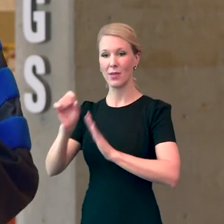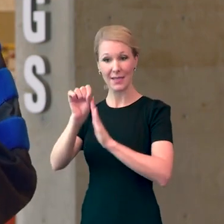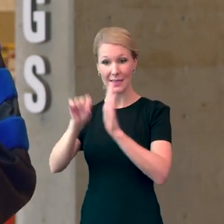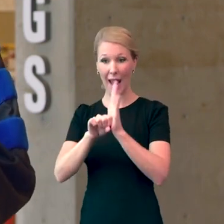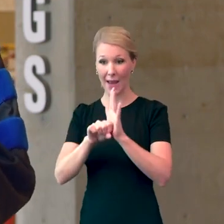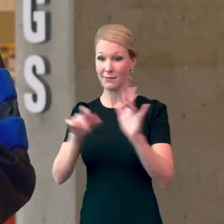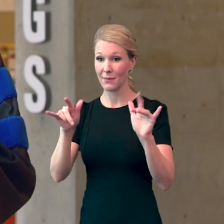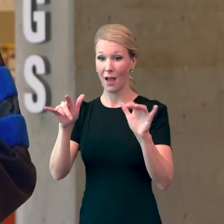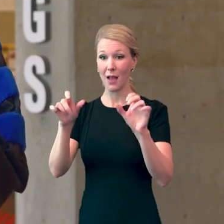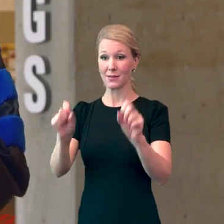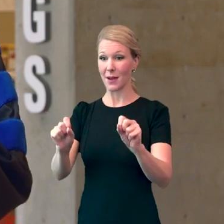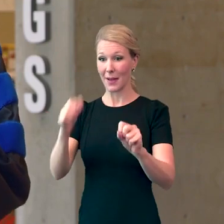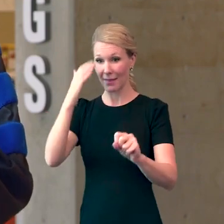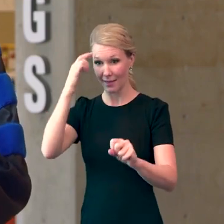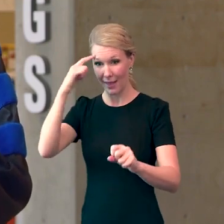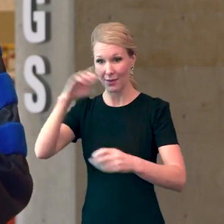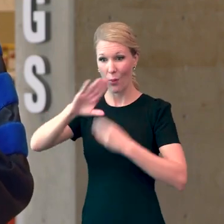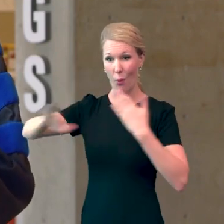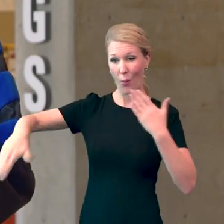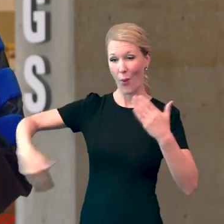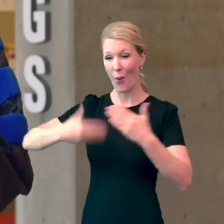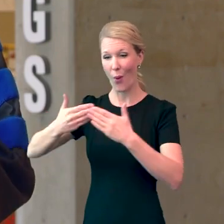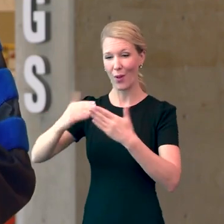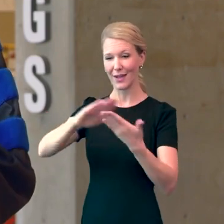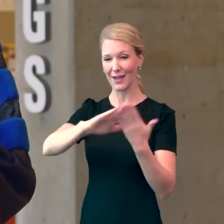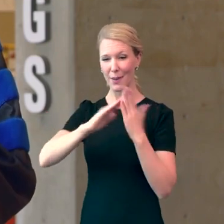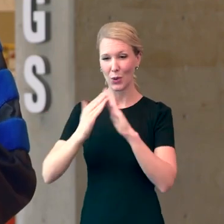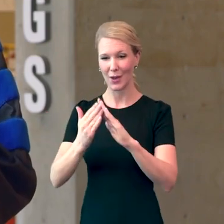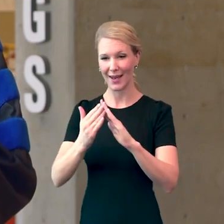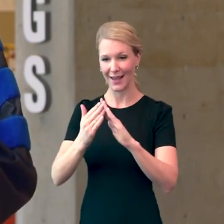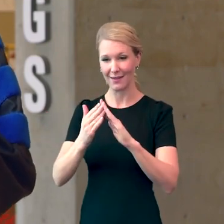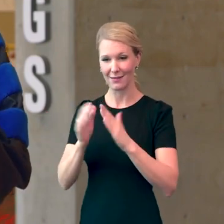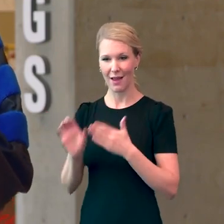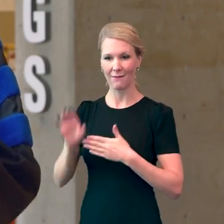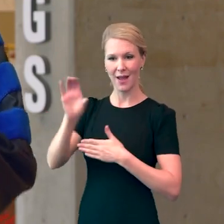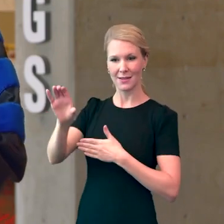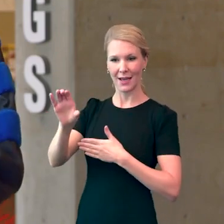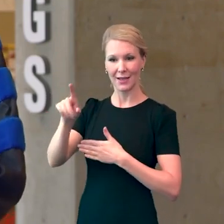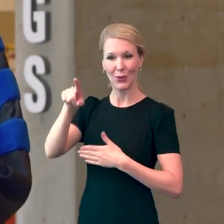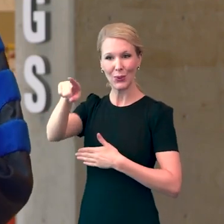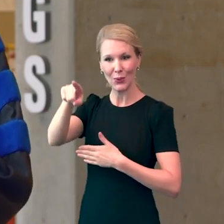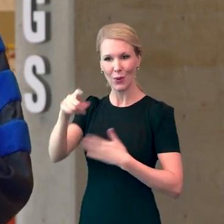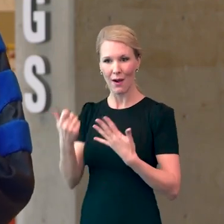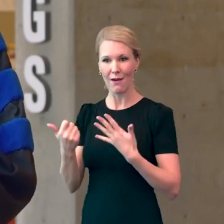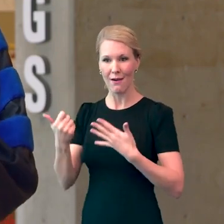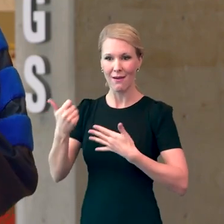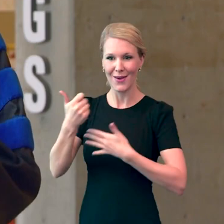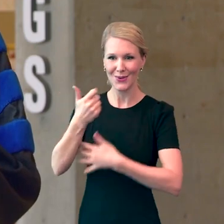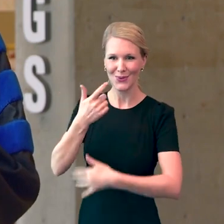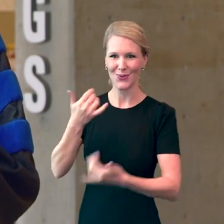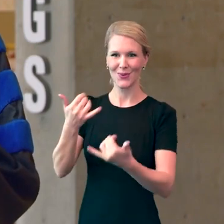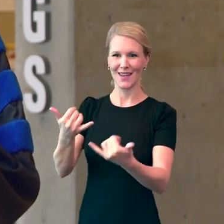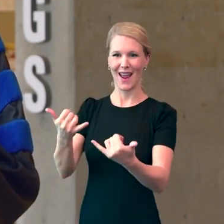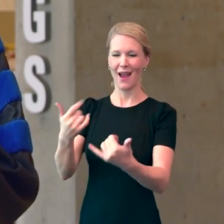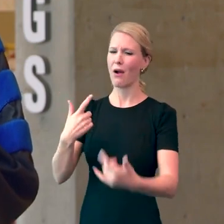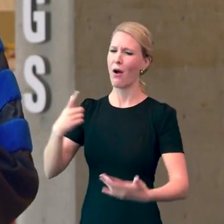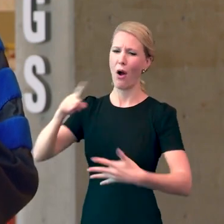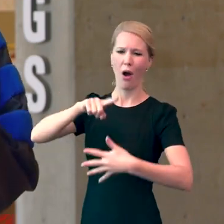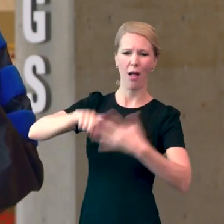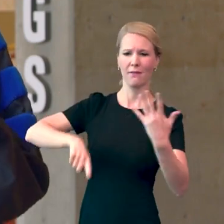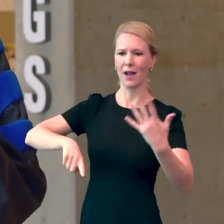the state. Yes, it takes a community to get you to this point in your